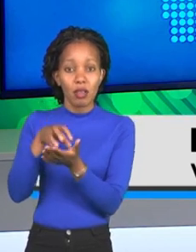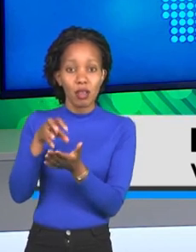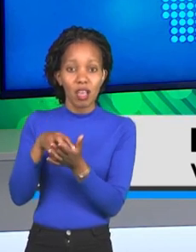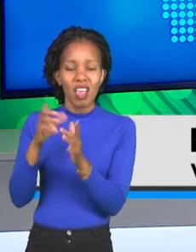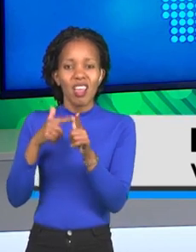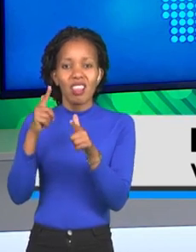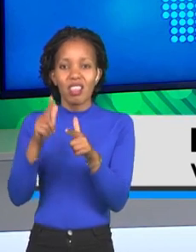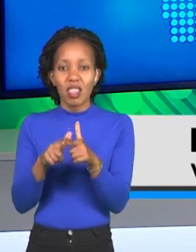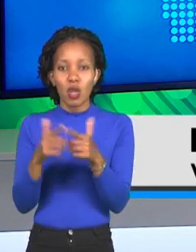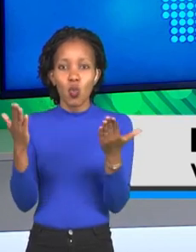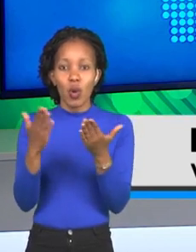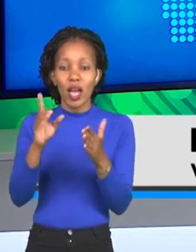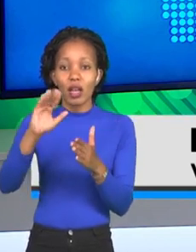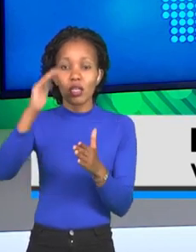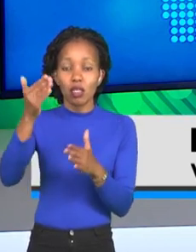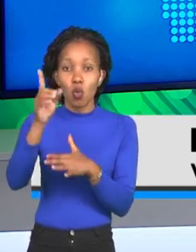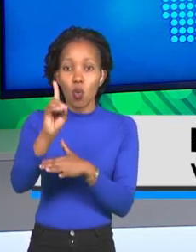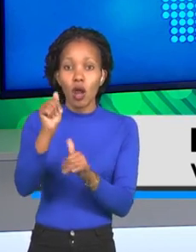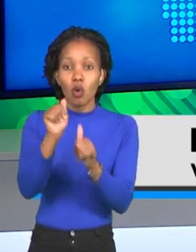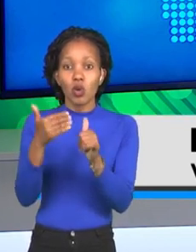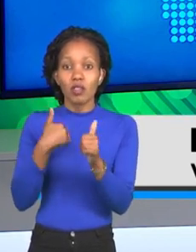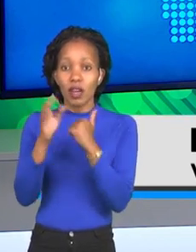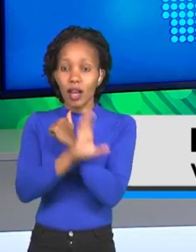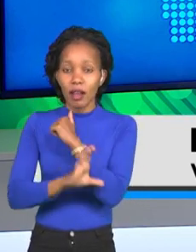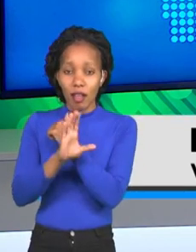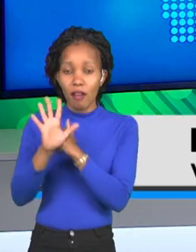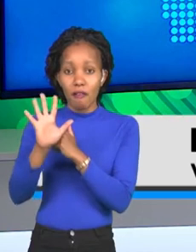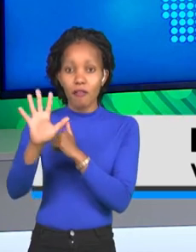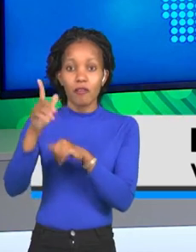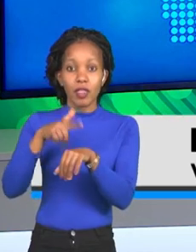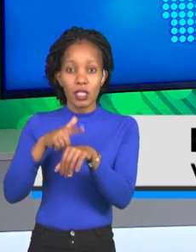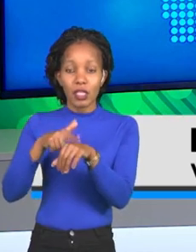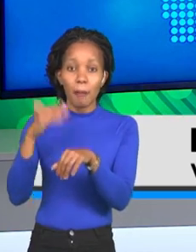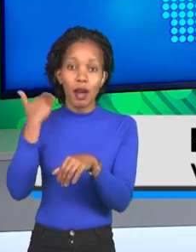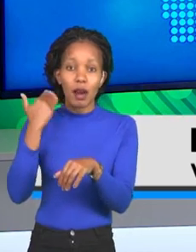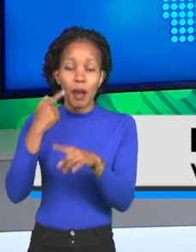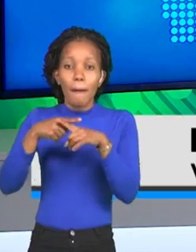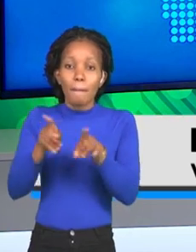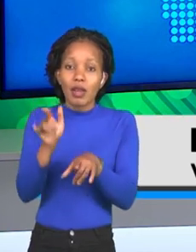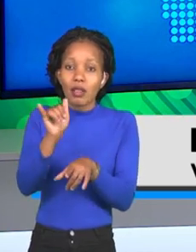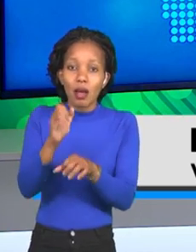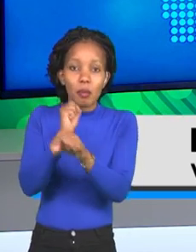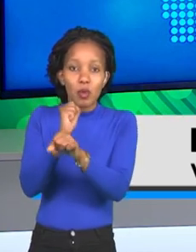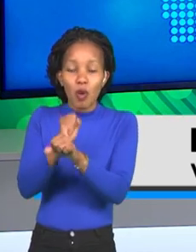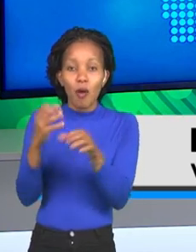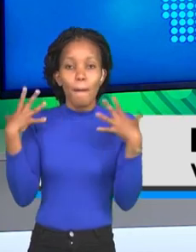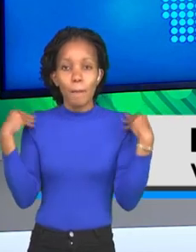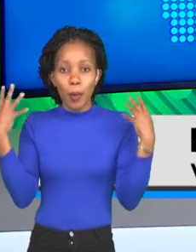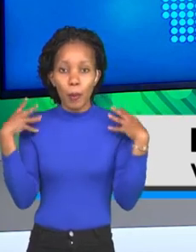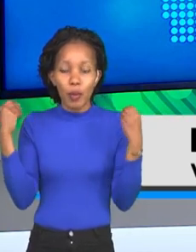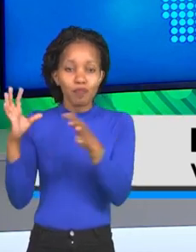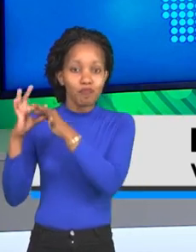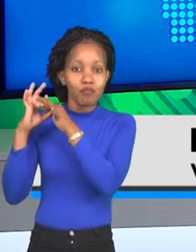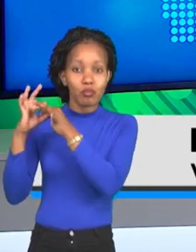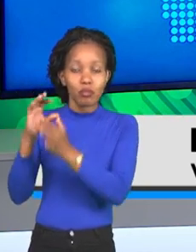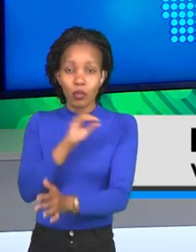up in Cova da Moura, a town that has the country's fifth highest crime rate. But that is not preventing them from practicing their vibrant